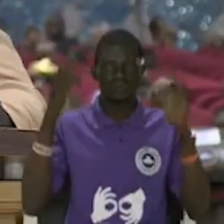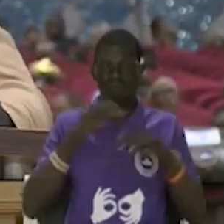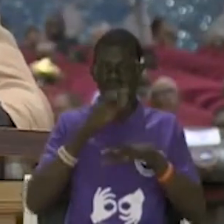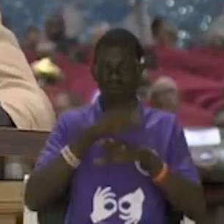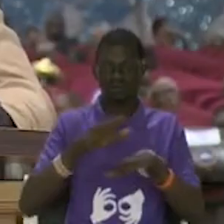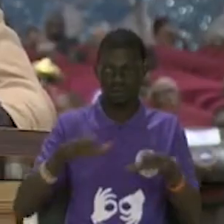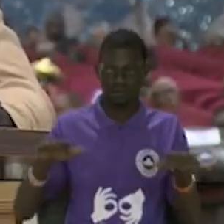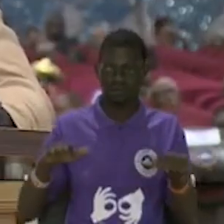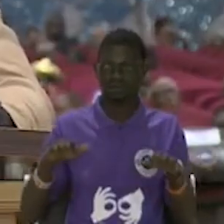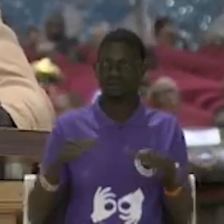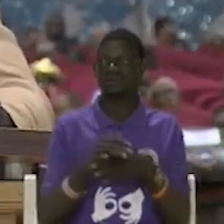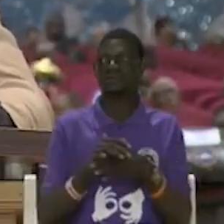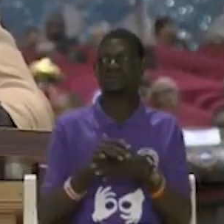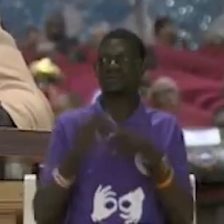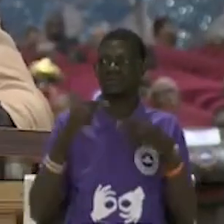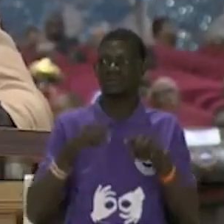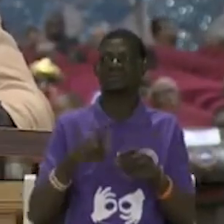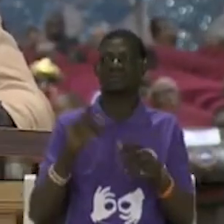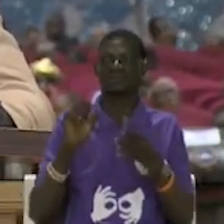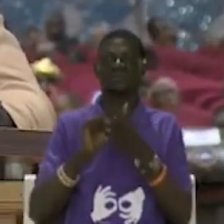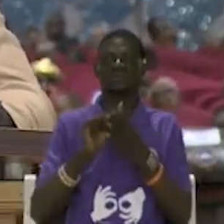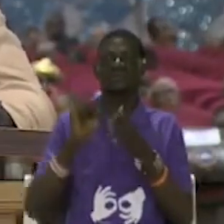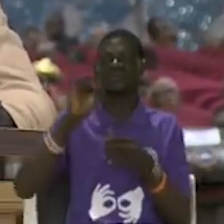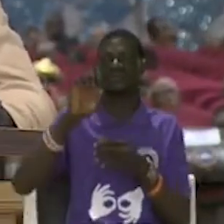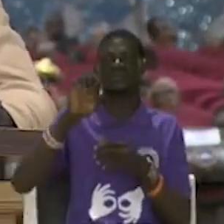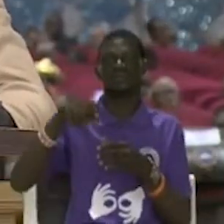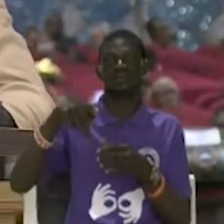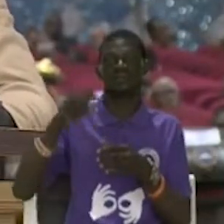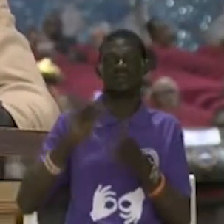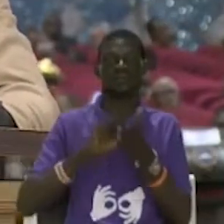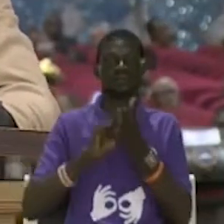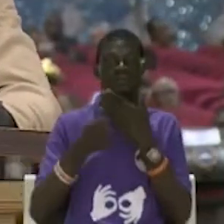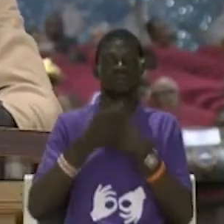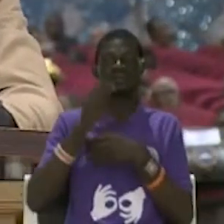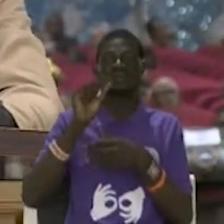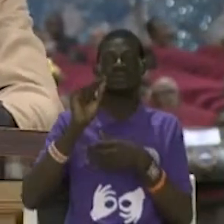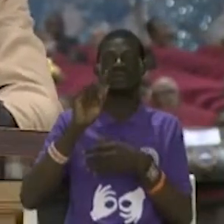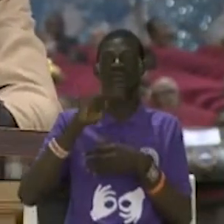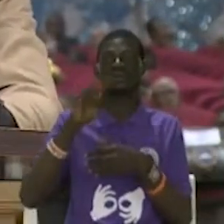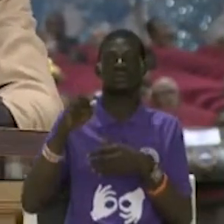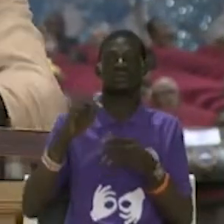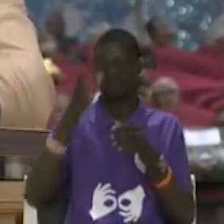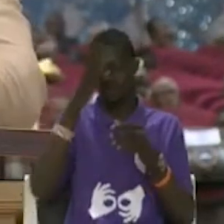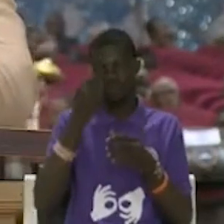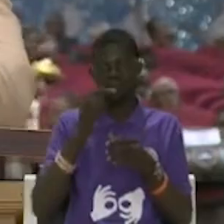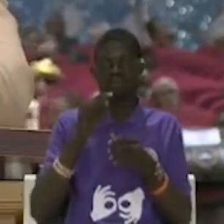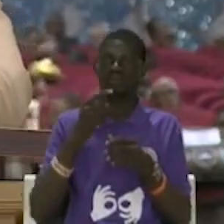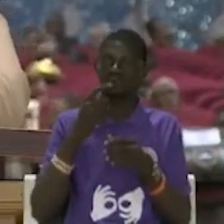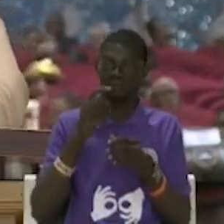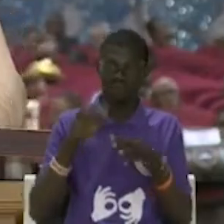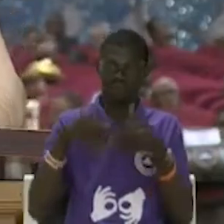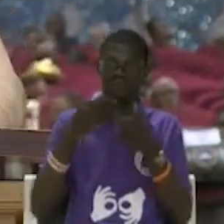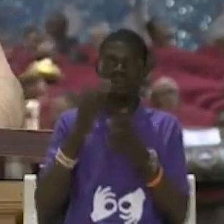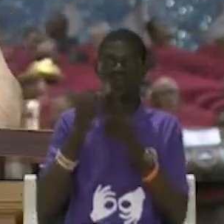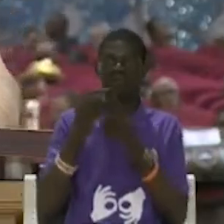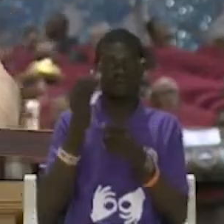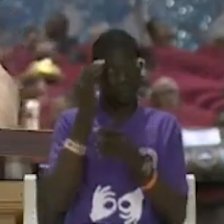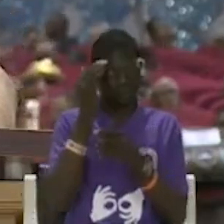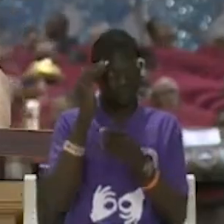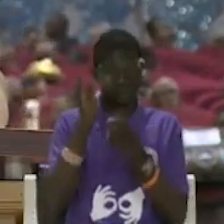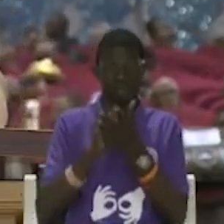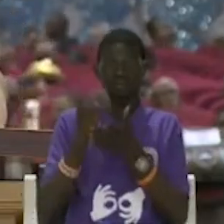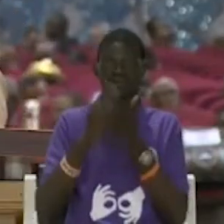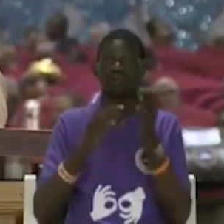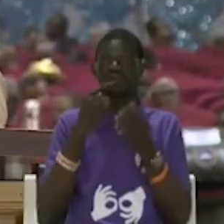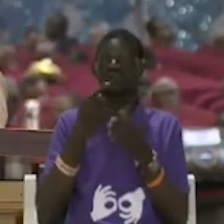children. During the September 2022 Holy Ghost service, Daddy Gio gave a word of knowledge that there was someone who